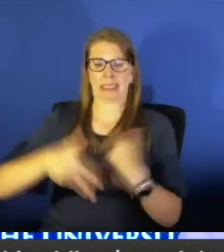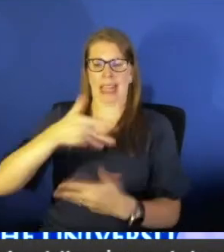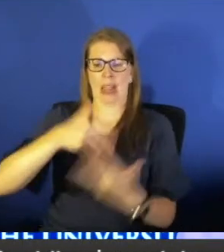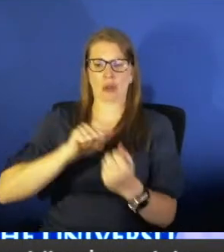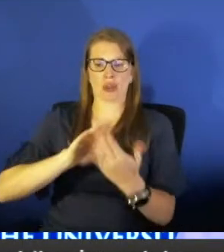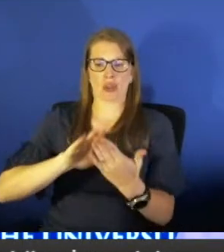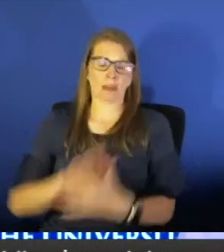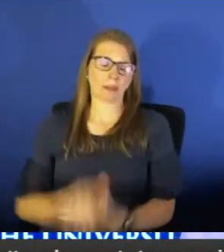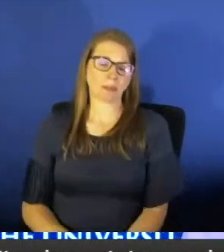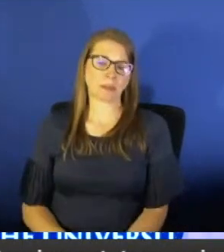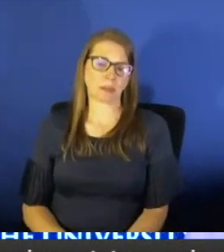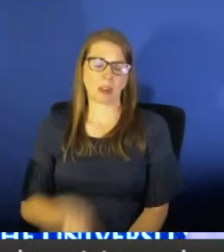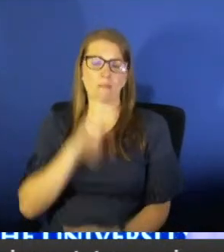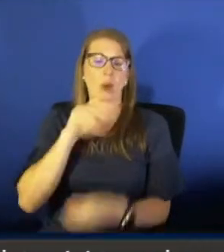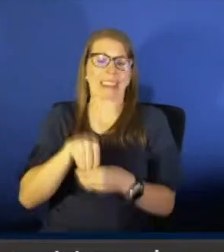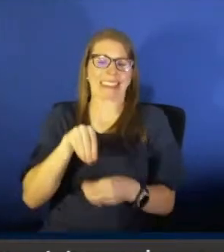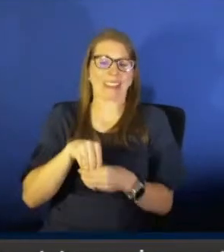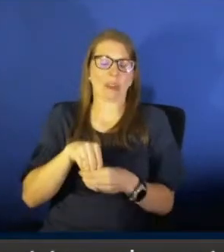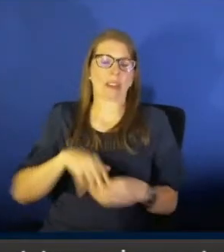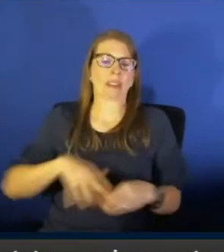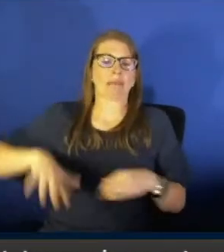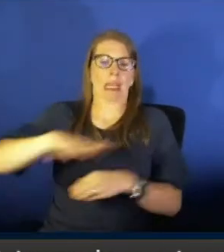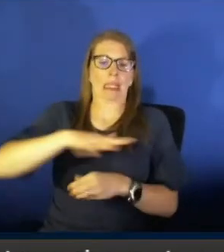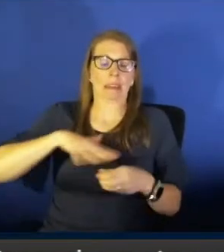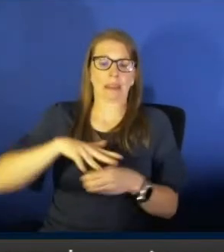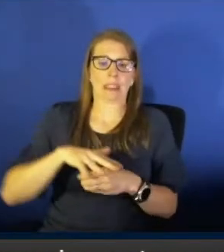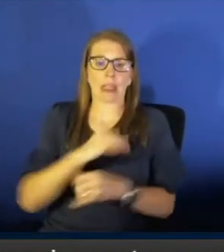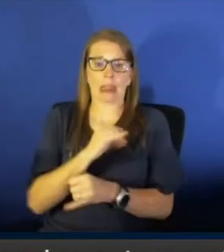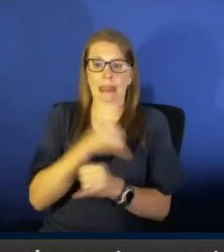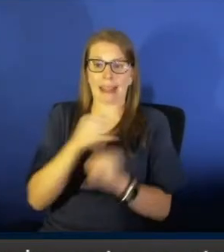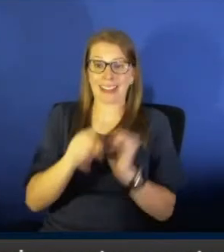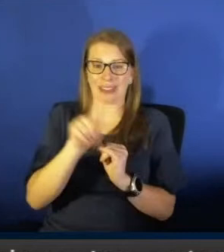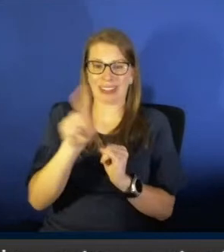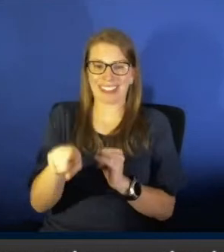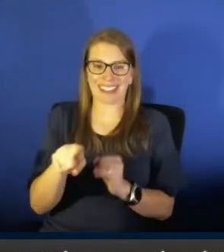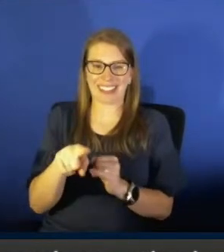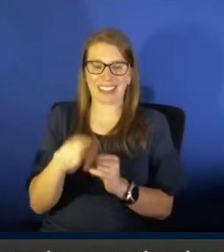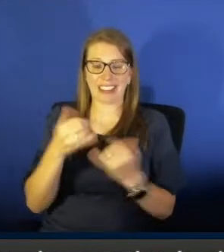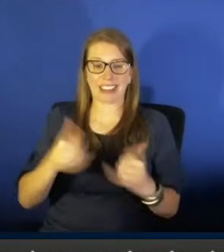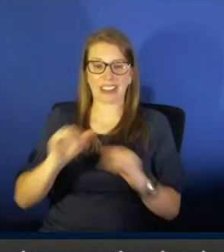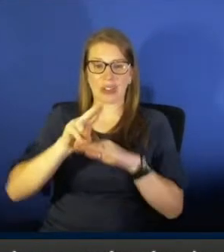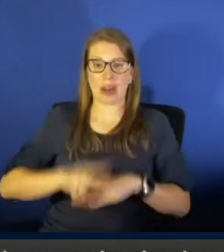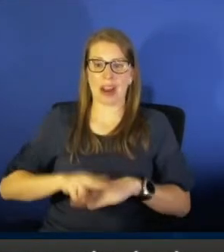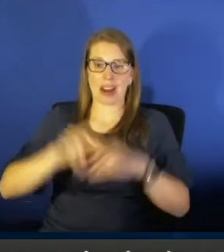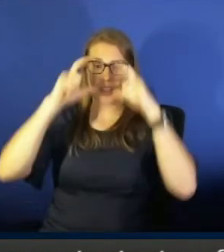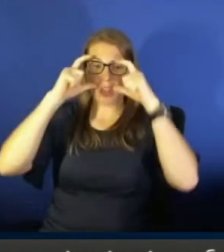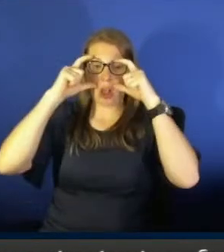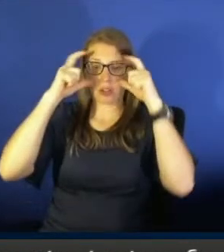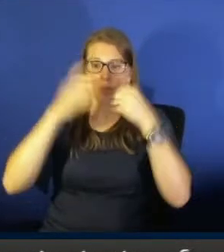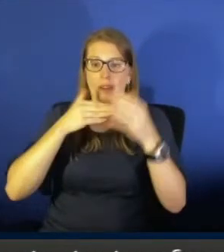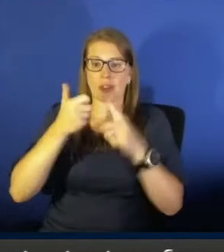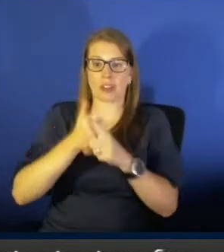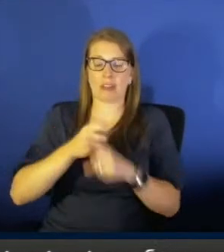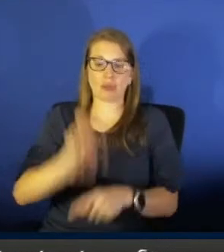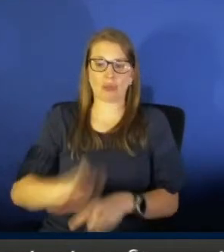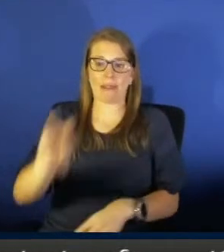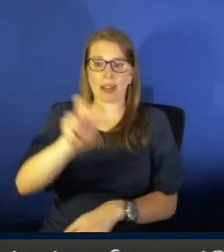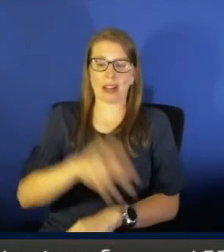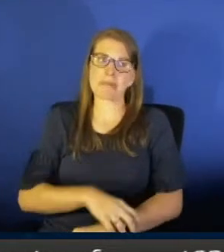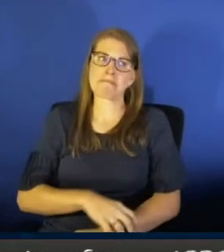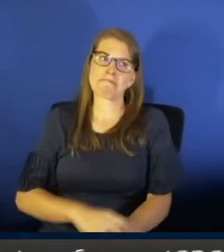that indoor space. Okay, now this really is the last question. Yeah. Are you still wearing your goggles when you travel? I